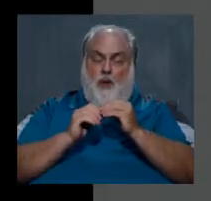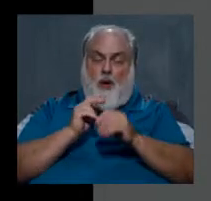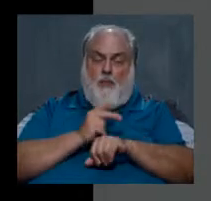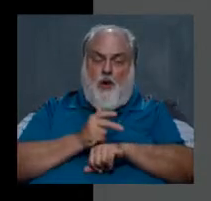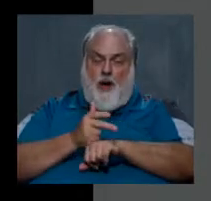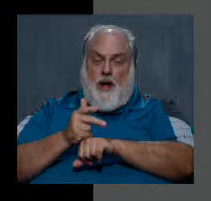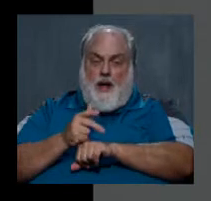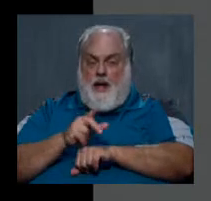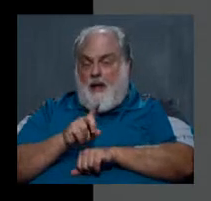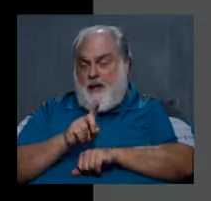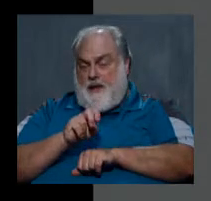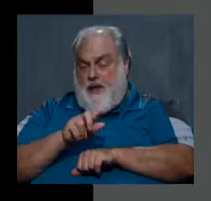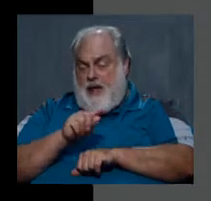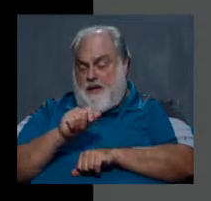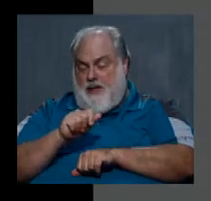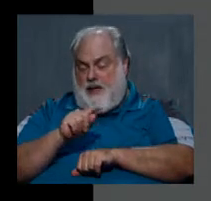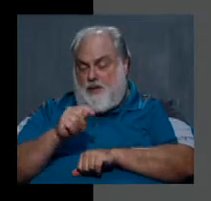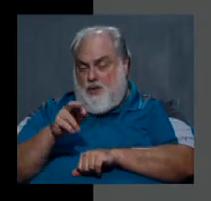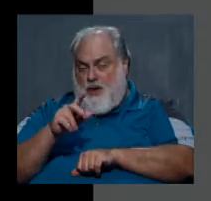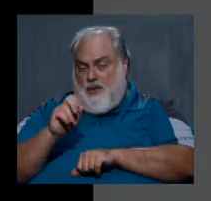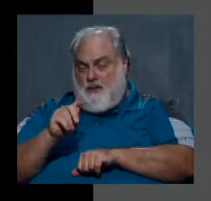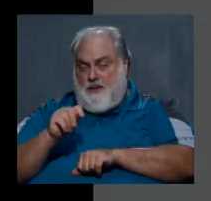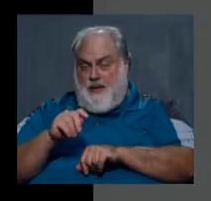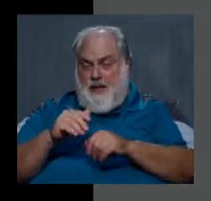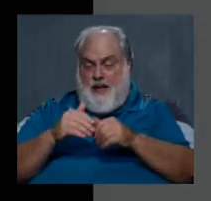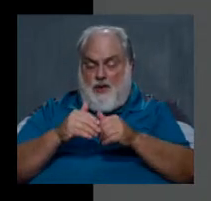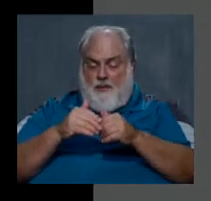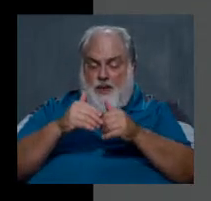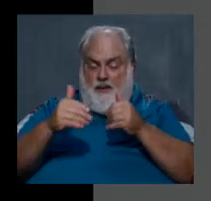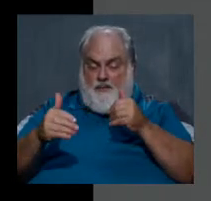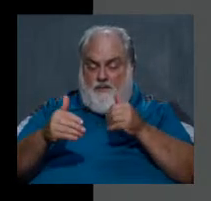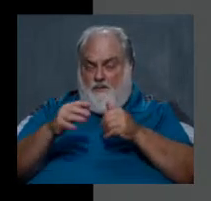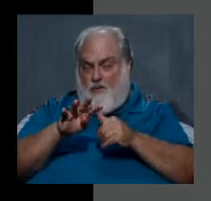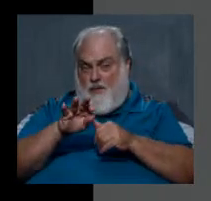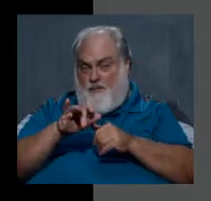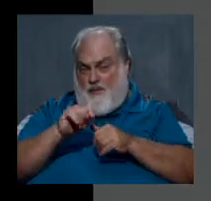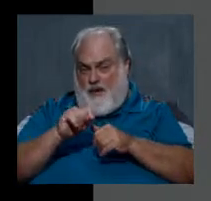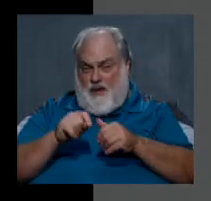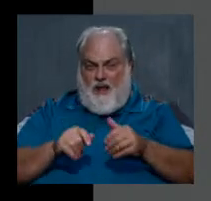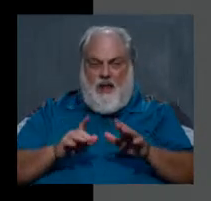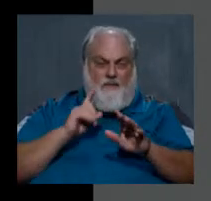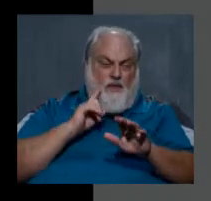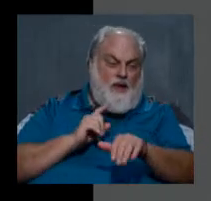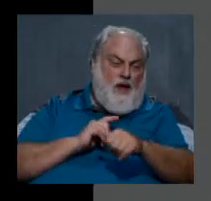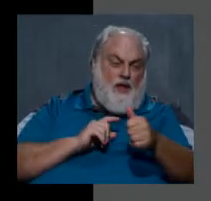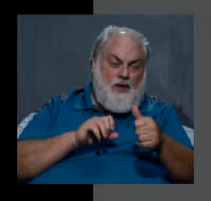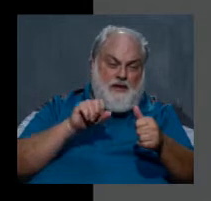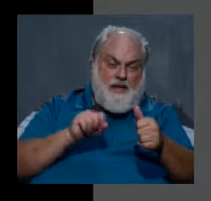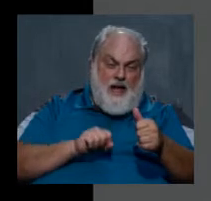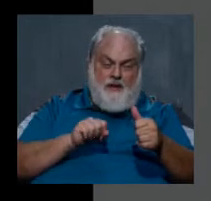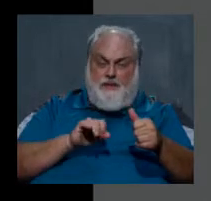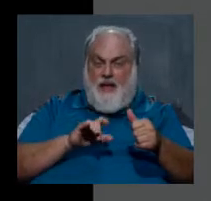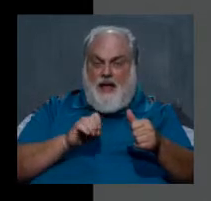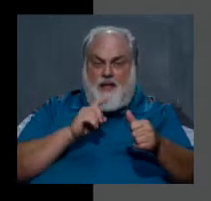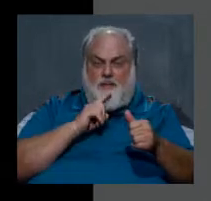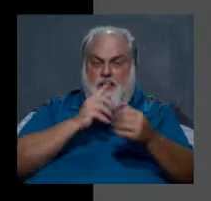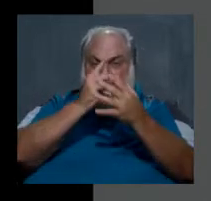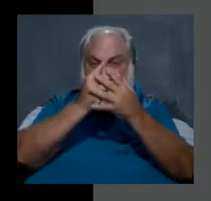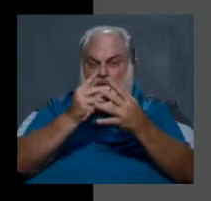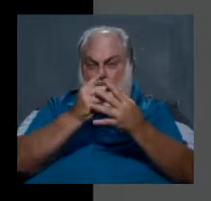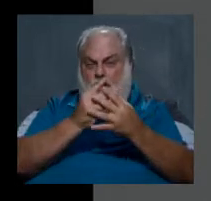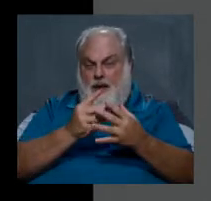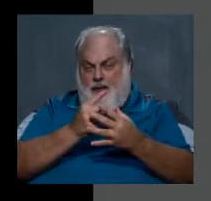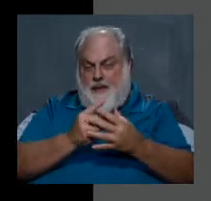lot. The deck is to be 4 feet from the southern property line to allow the underside south side of the structure to be screened with lattice and